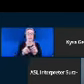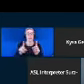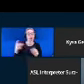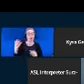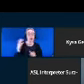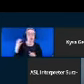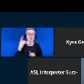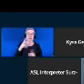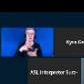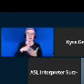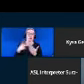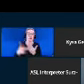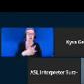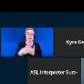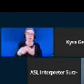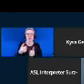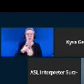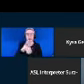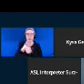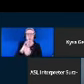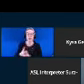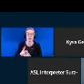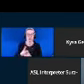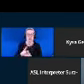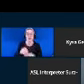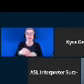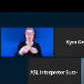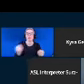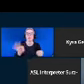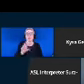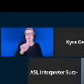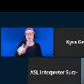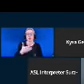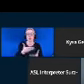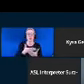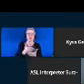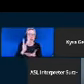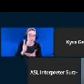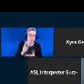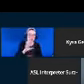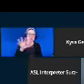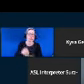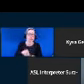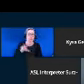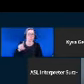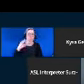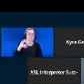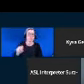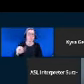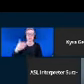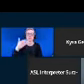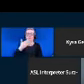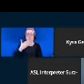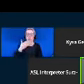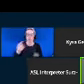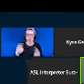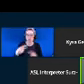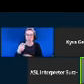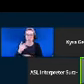the Deputy Officer for Programs and Compliance in the Office of Civil Rights and Civil Liberties within Department of Homeland Security. So grateful to have you, Peter, and we'll turn it over to